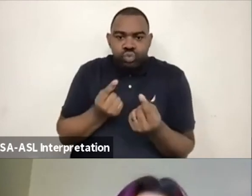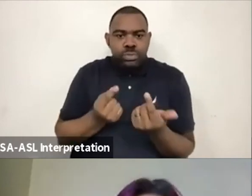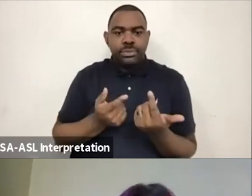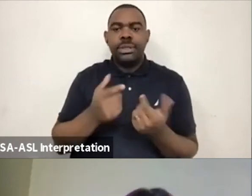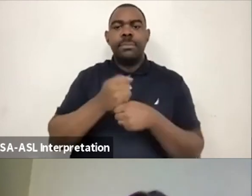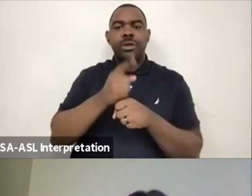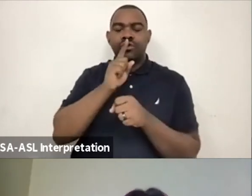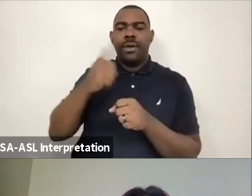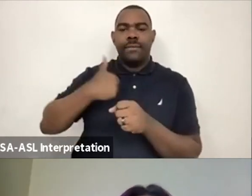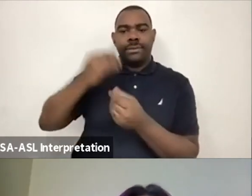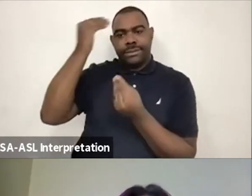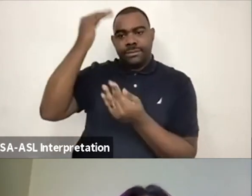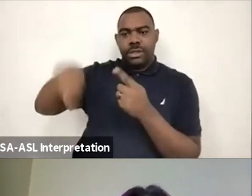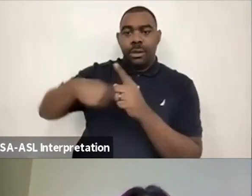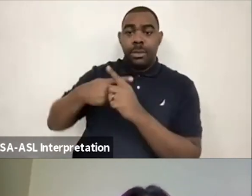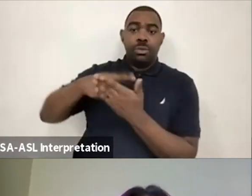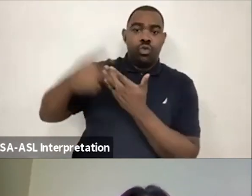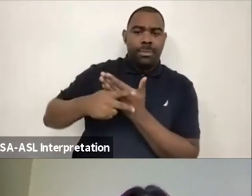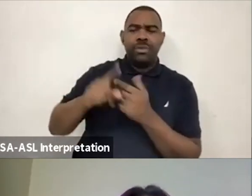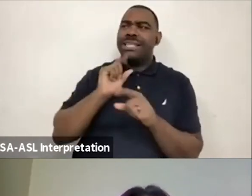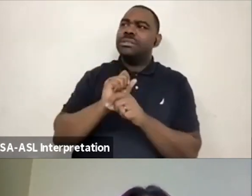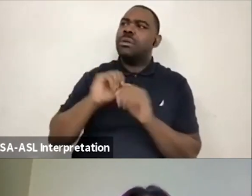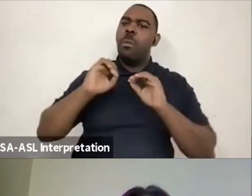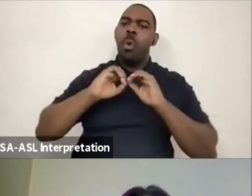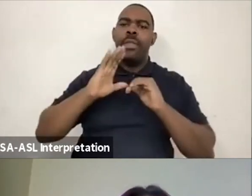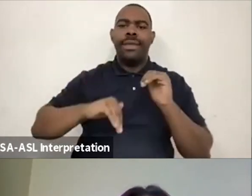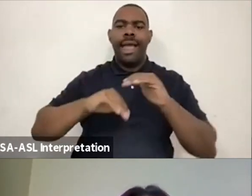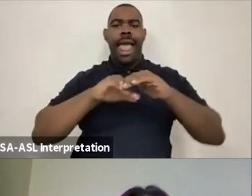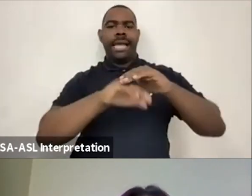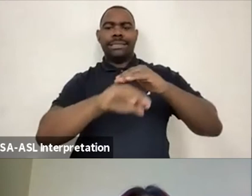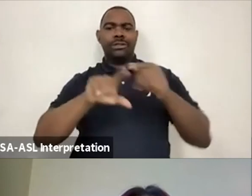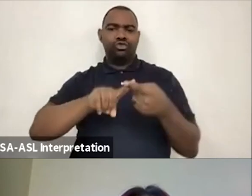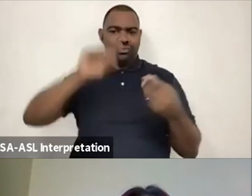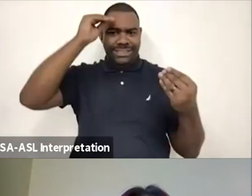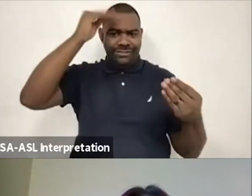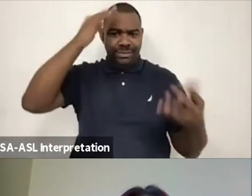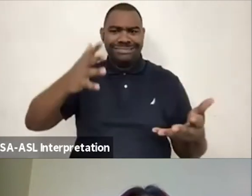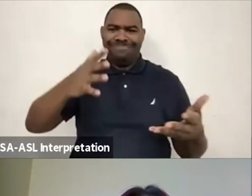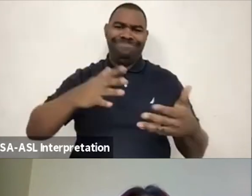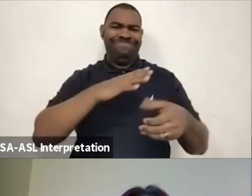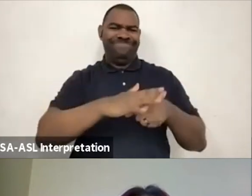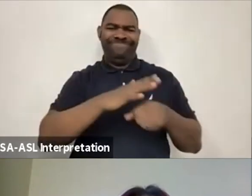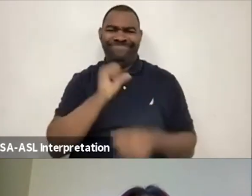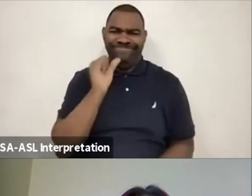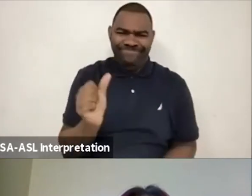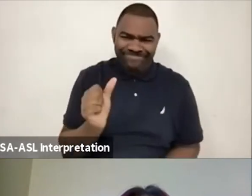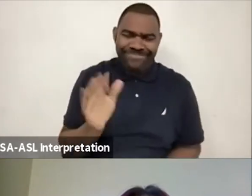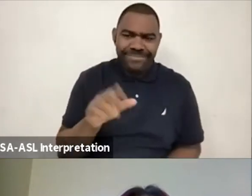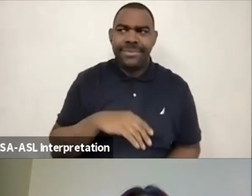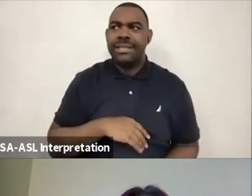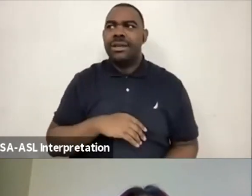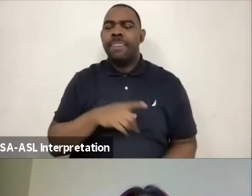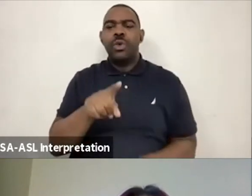about the program. But it's more than just having access to information about the program, because you are working